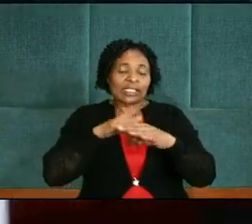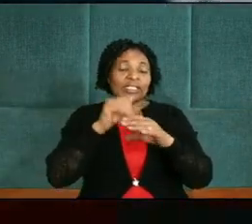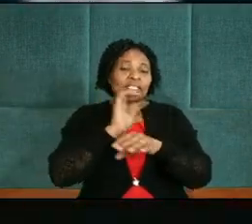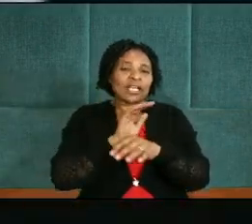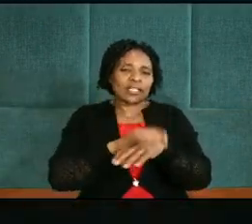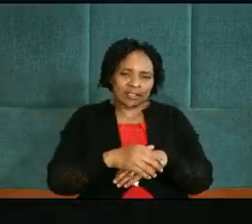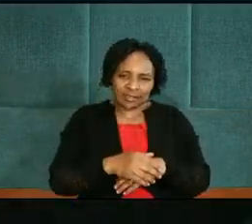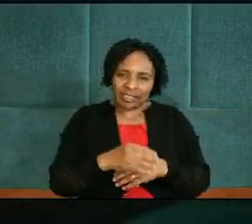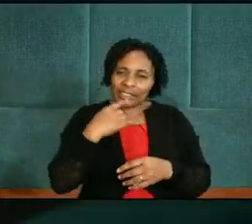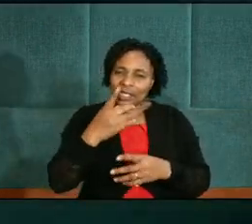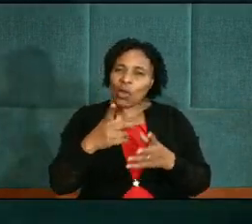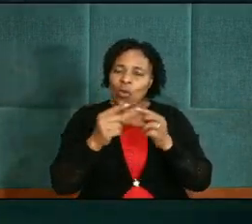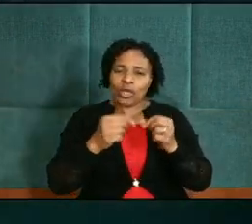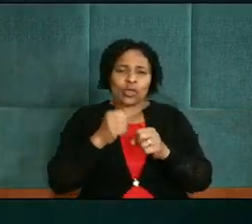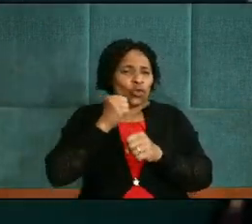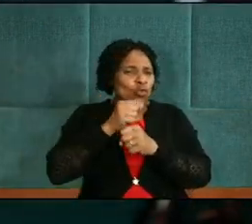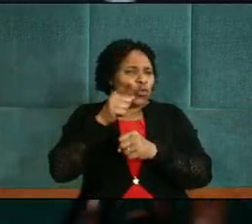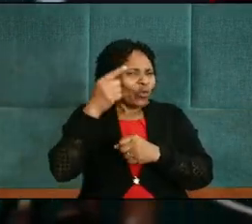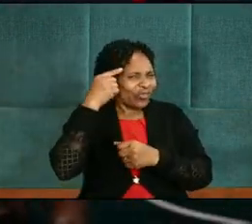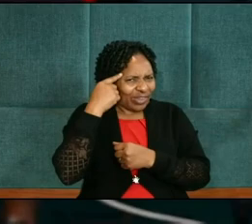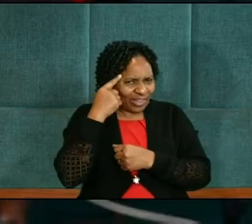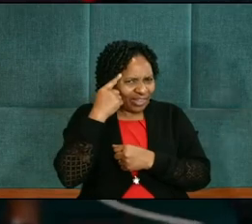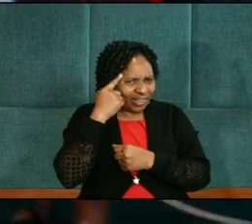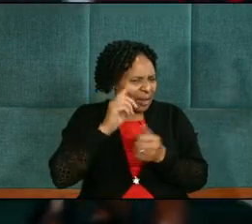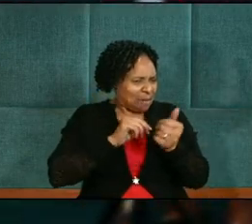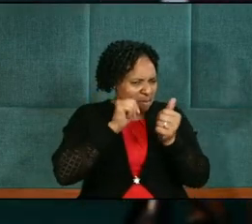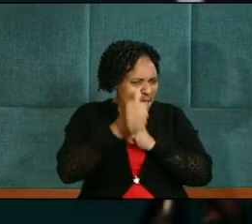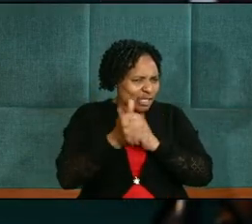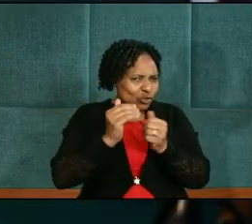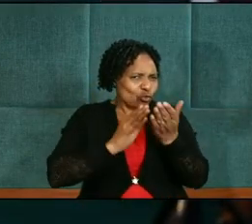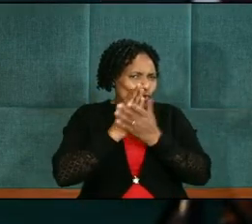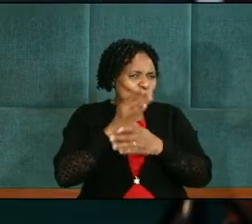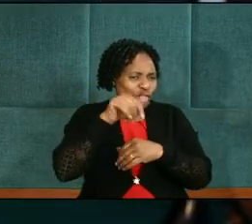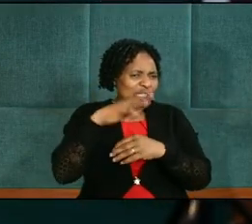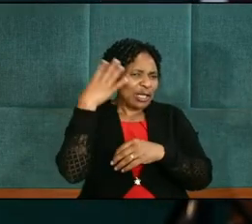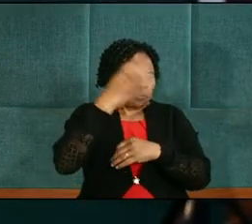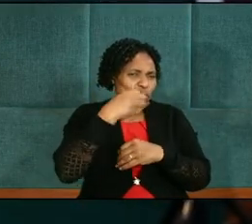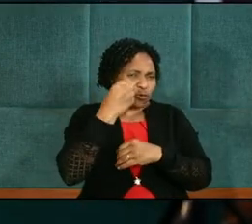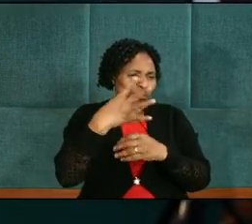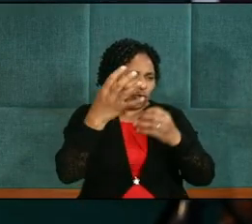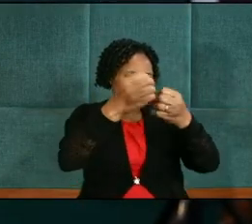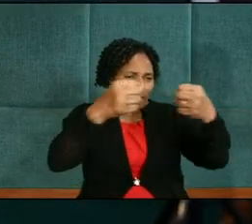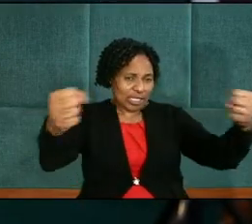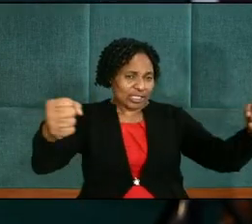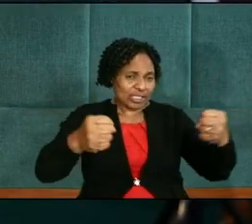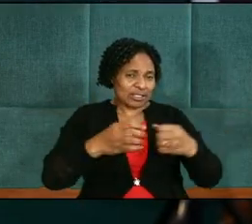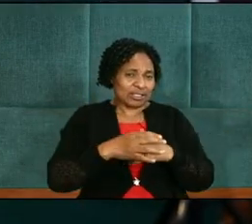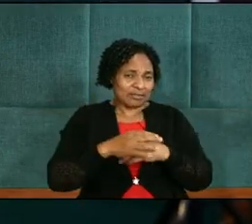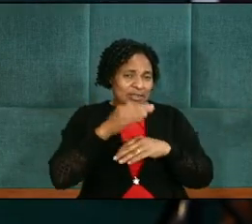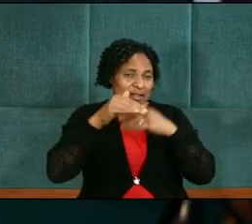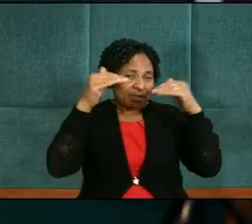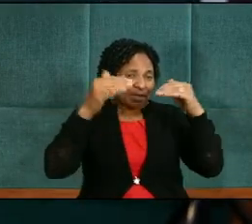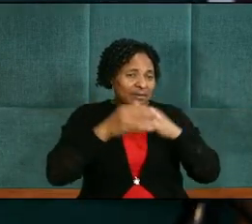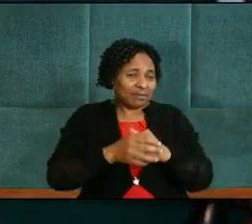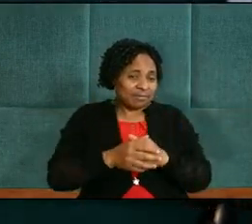we just said a while ago, do you think you will pass through beautifully or will there be a problem?